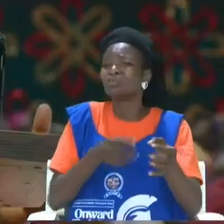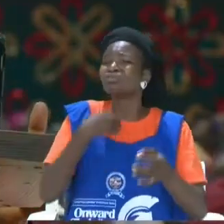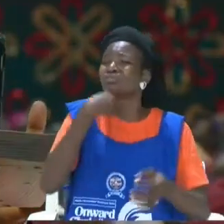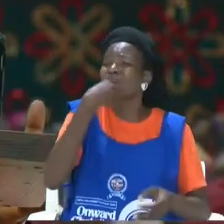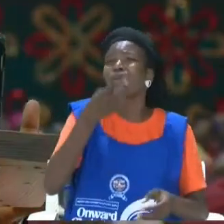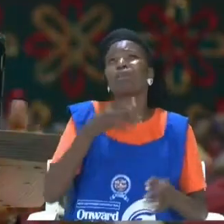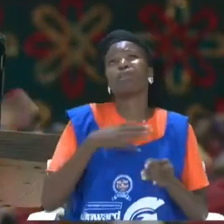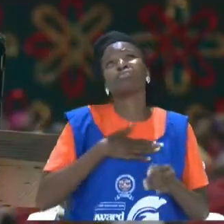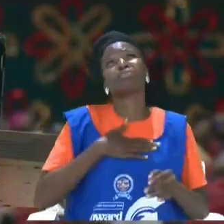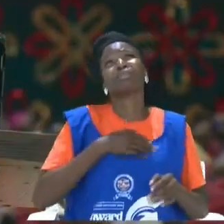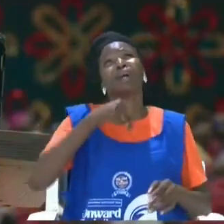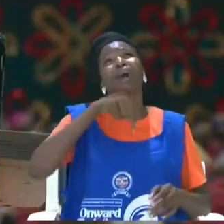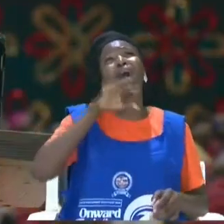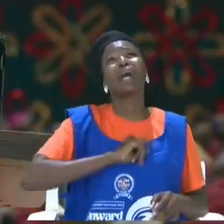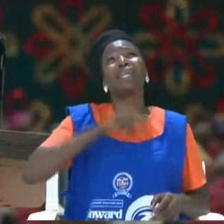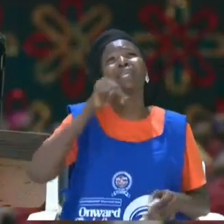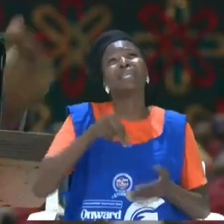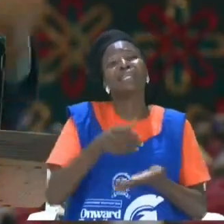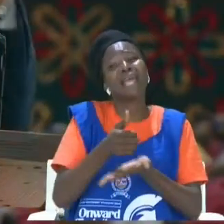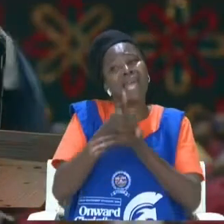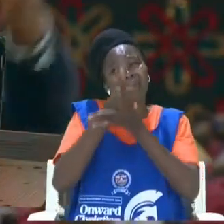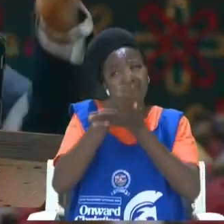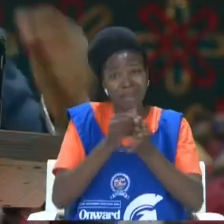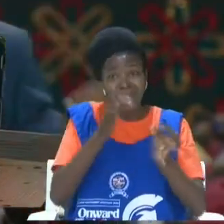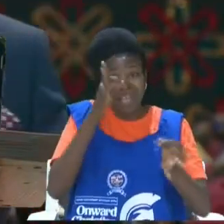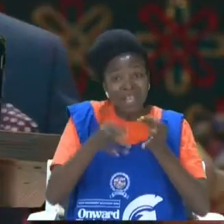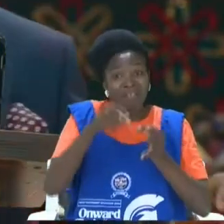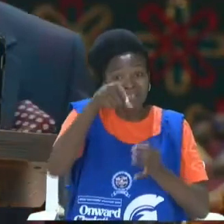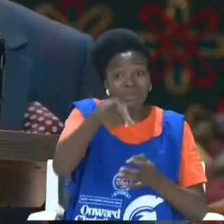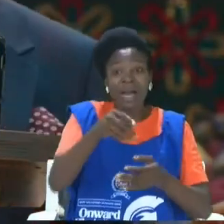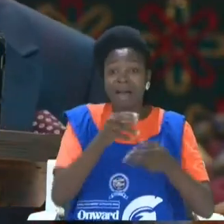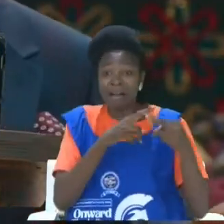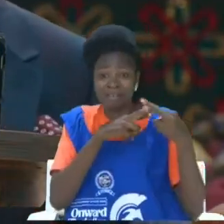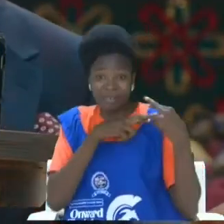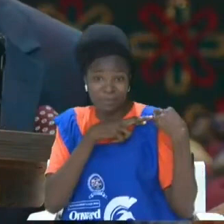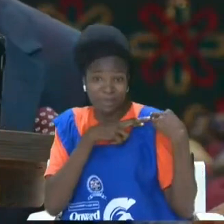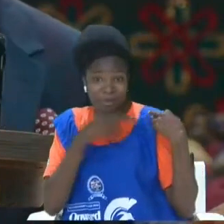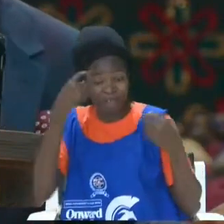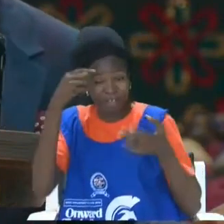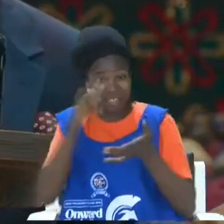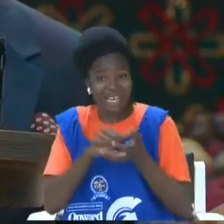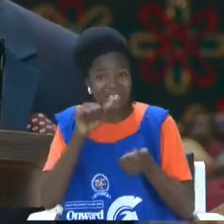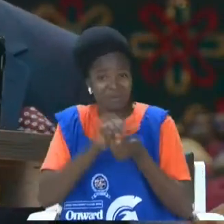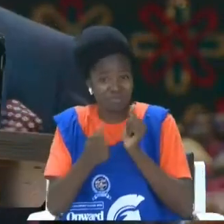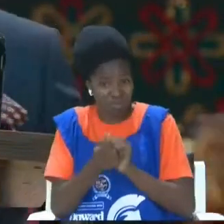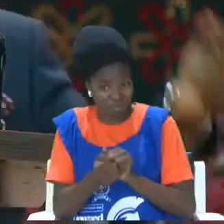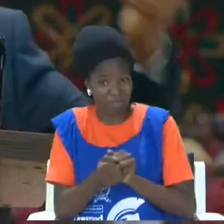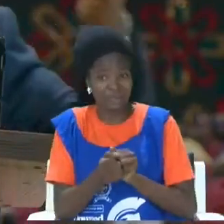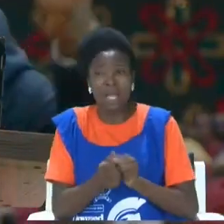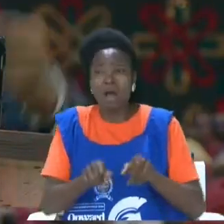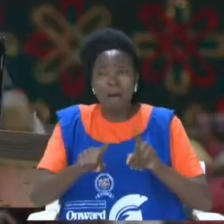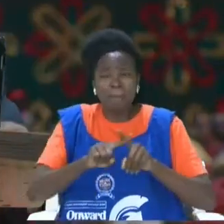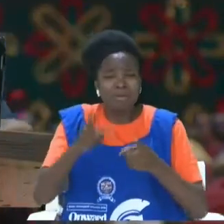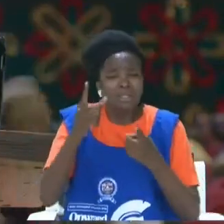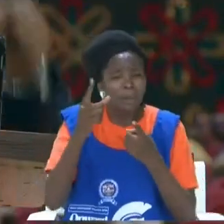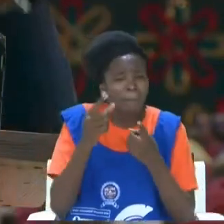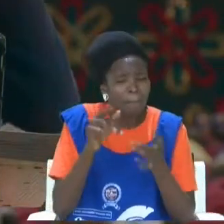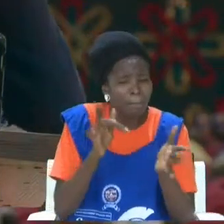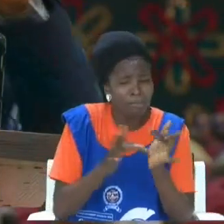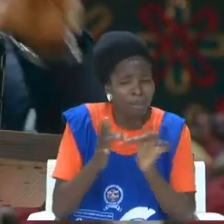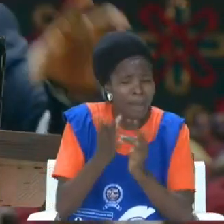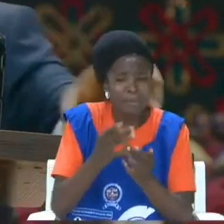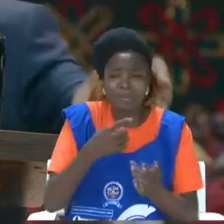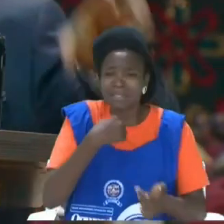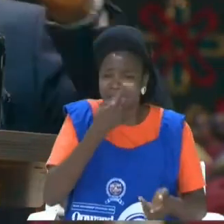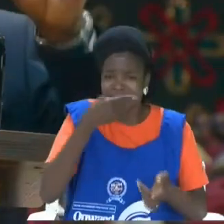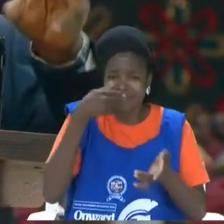help. Even if you are responsible for your own problem, for your own affliction, the word of the Lord says that